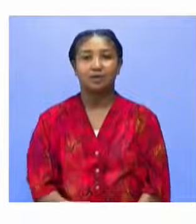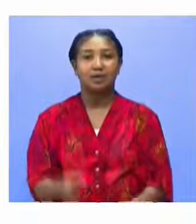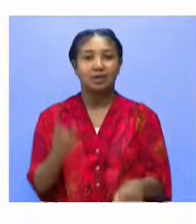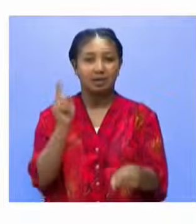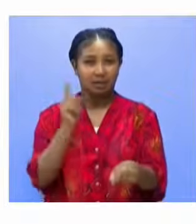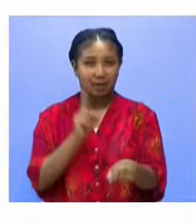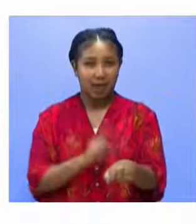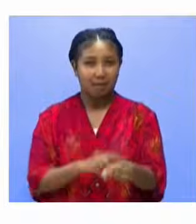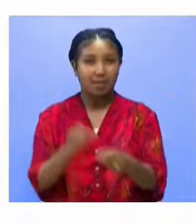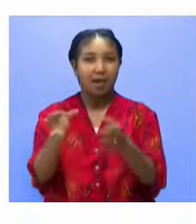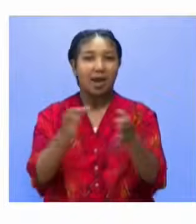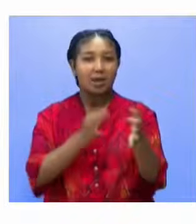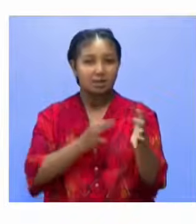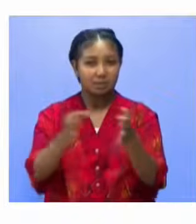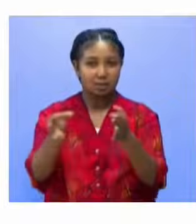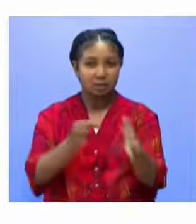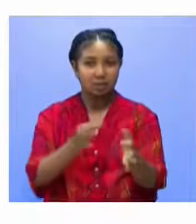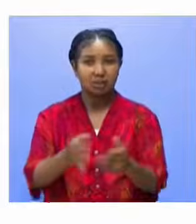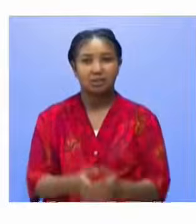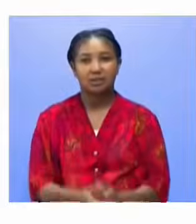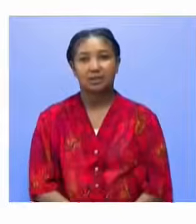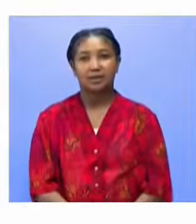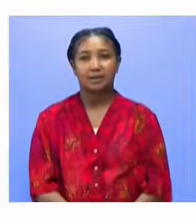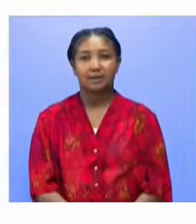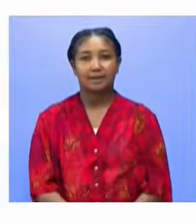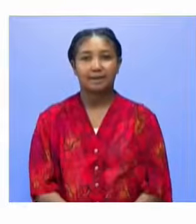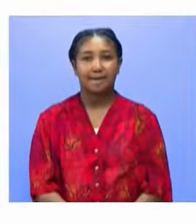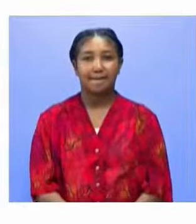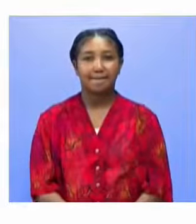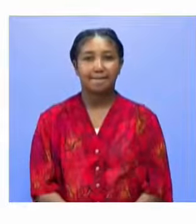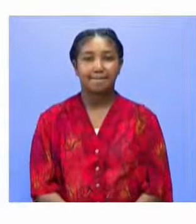Time expressions.